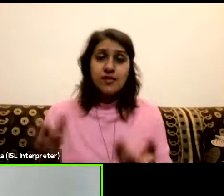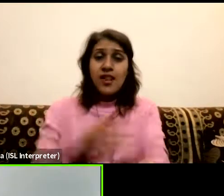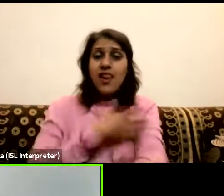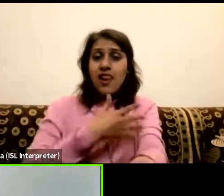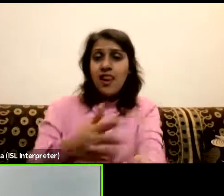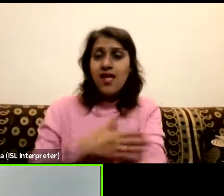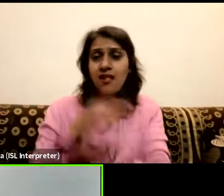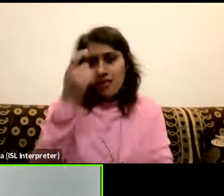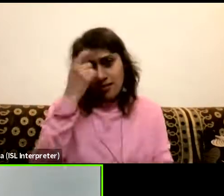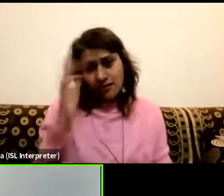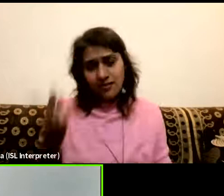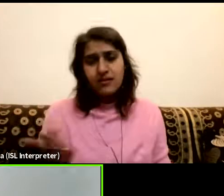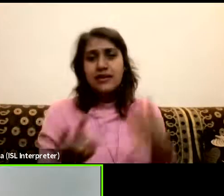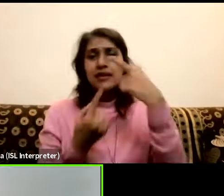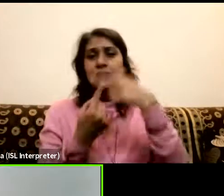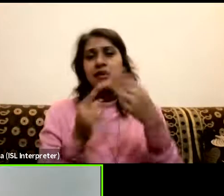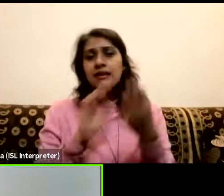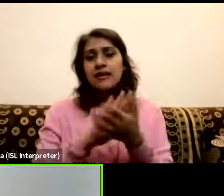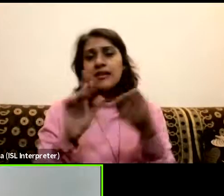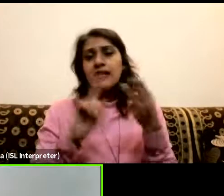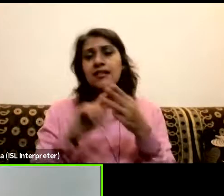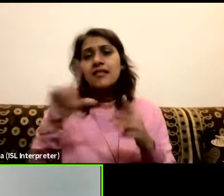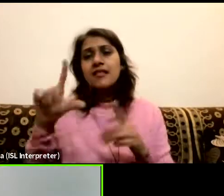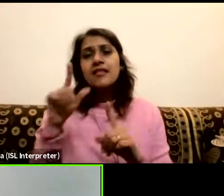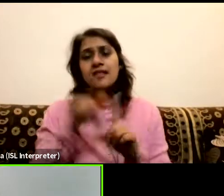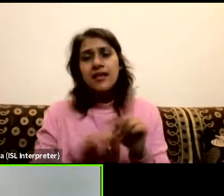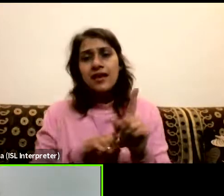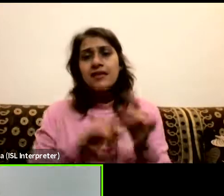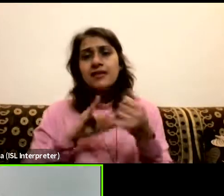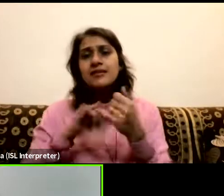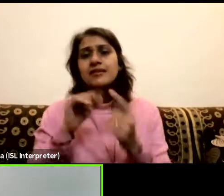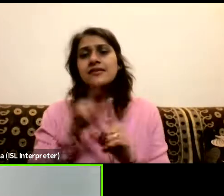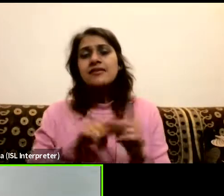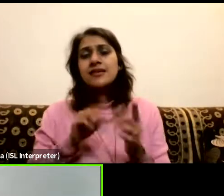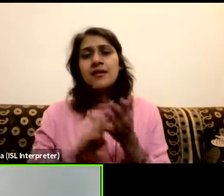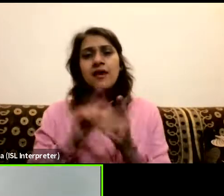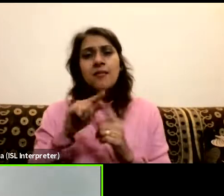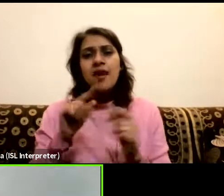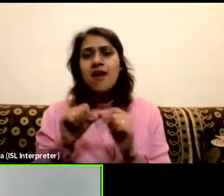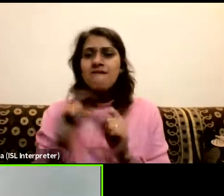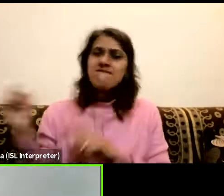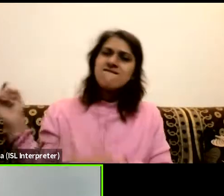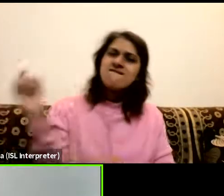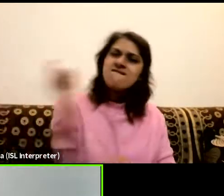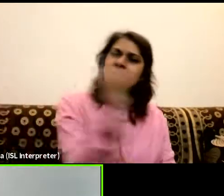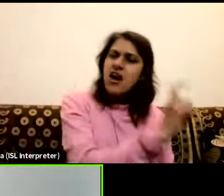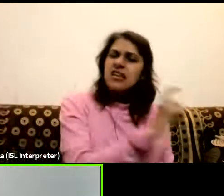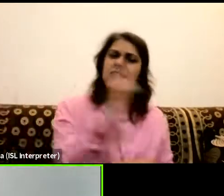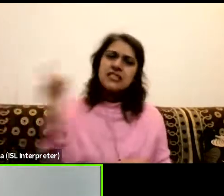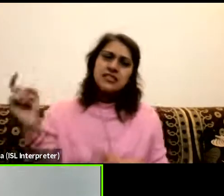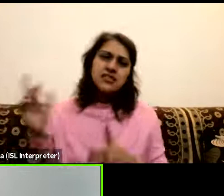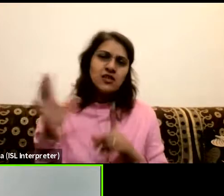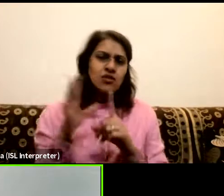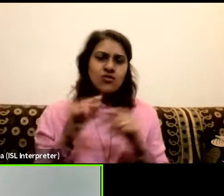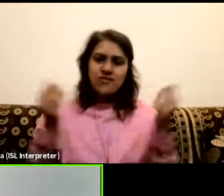travel, for example, to Delhi from small towns in Haryana are unable to come to get their